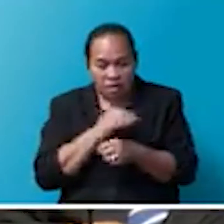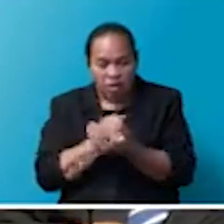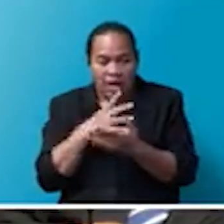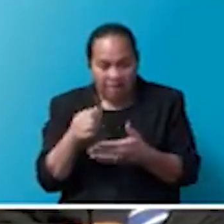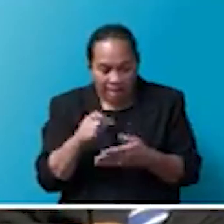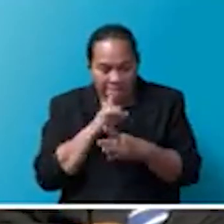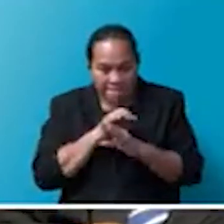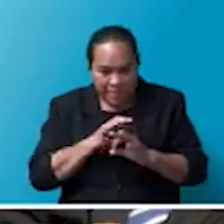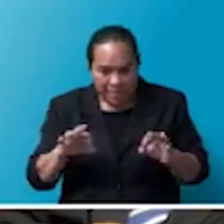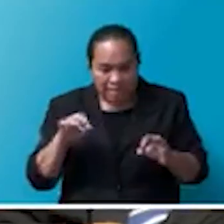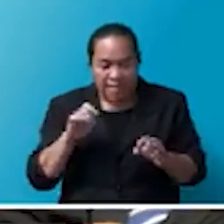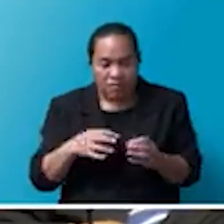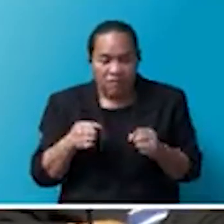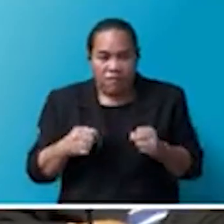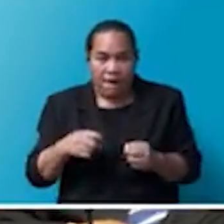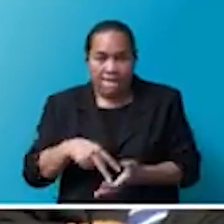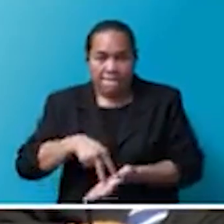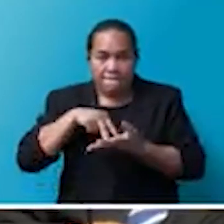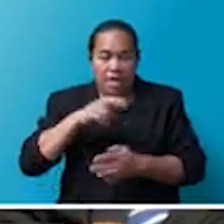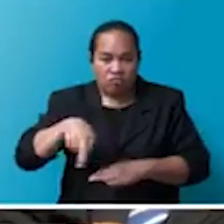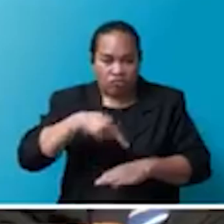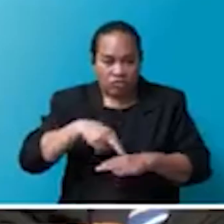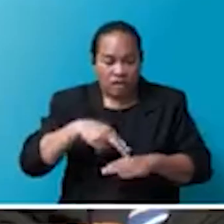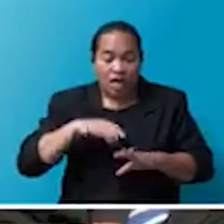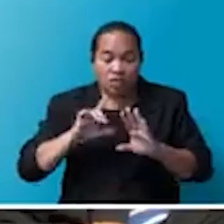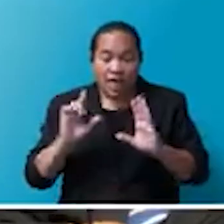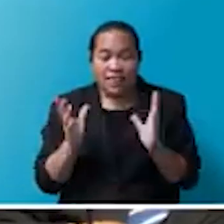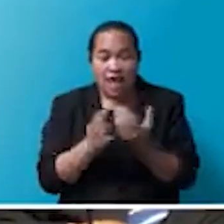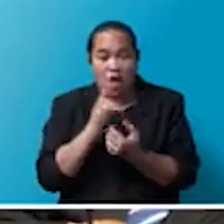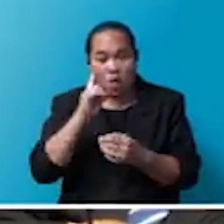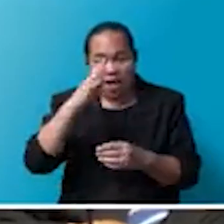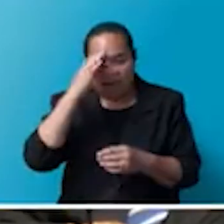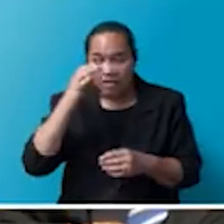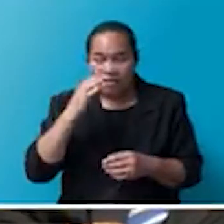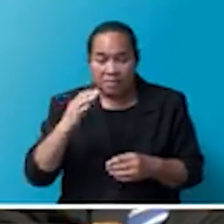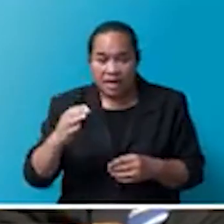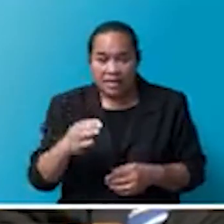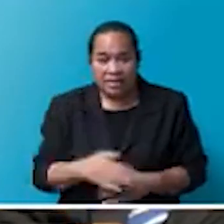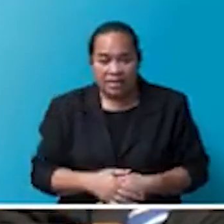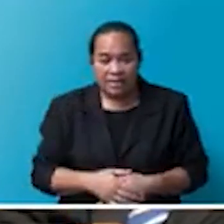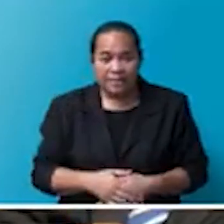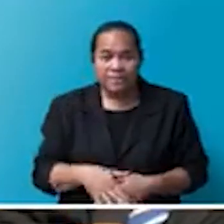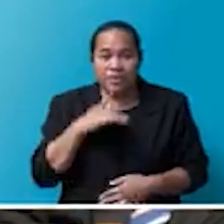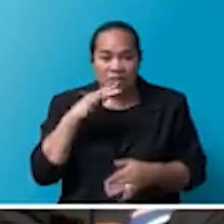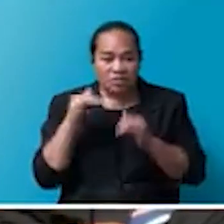firm in the region, and rise together as one nation committed to dignity and justice for